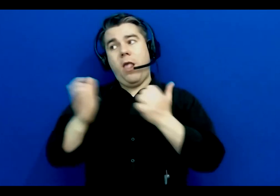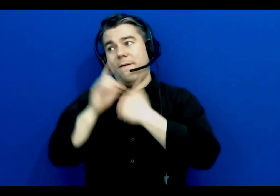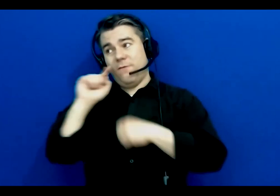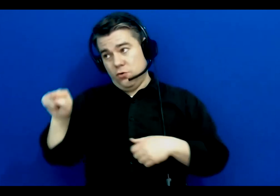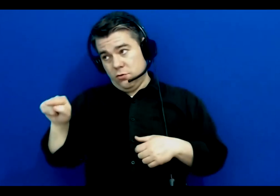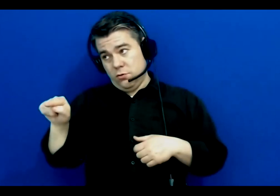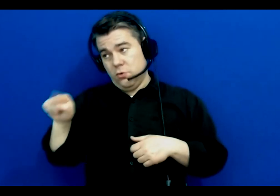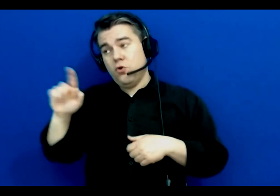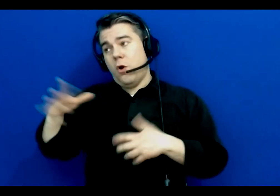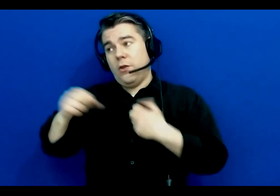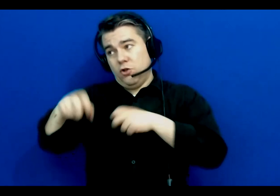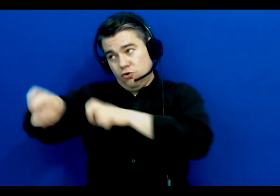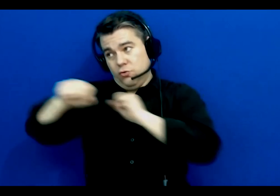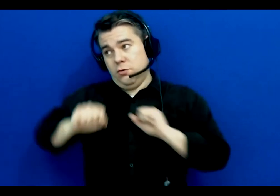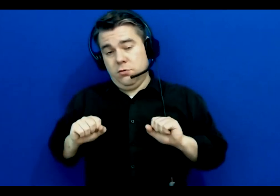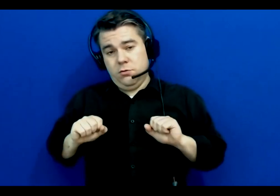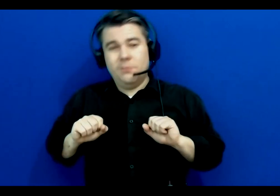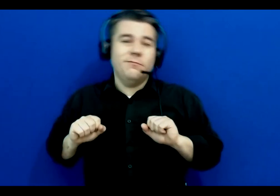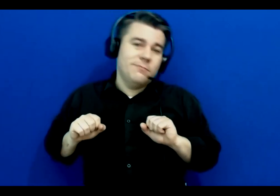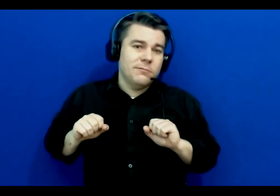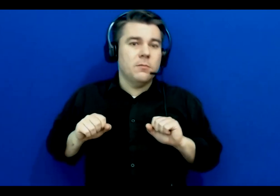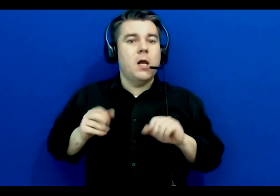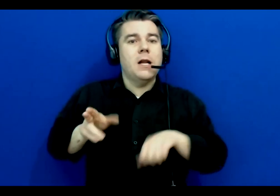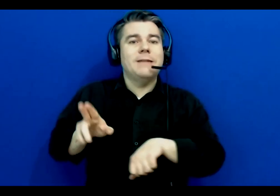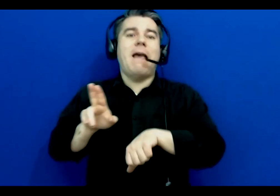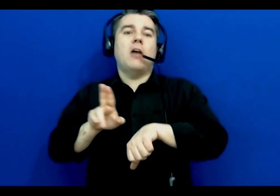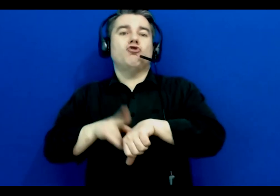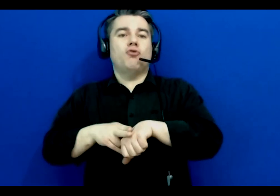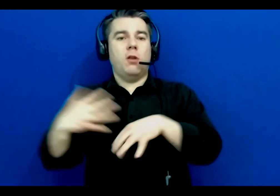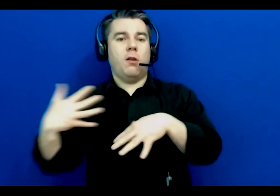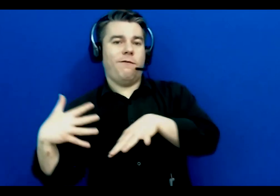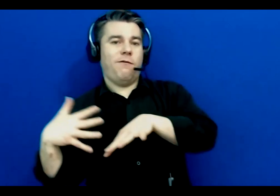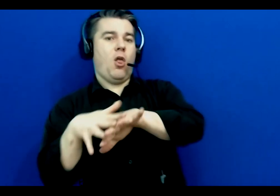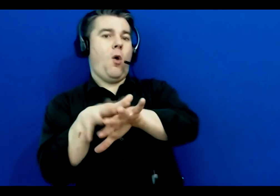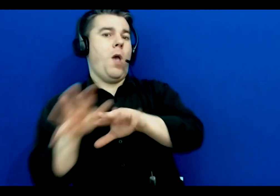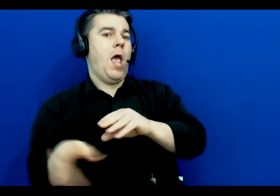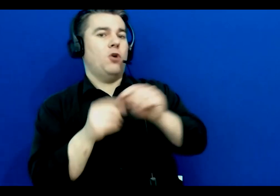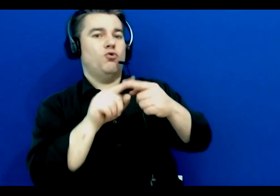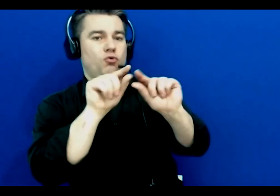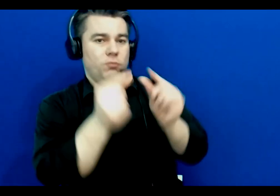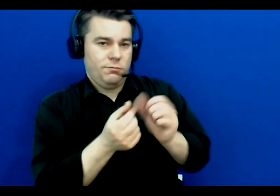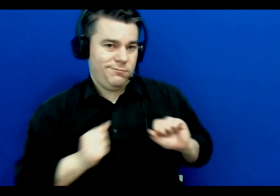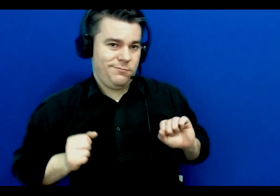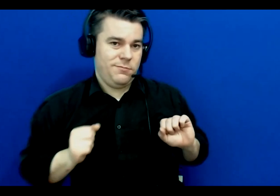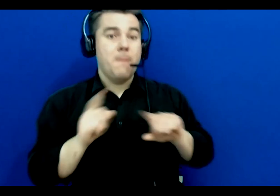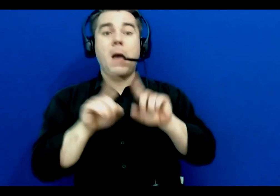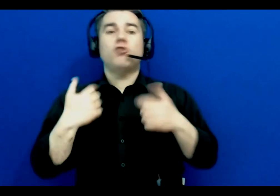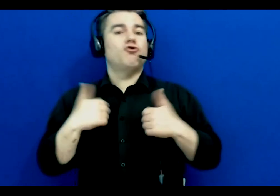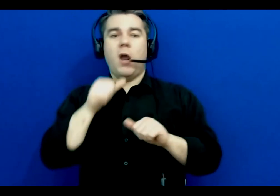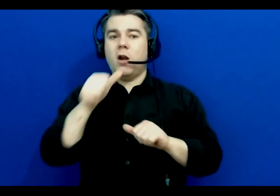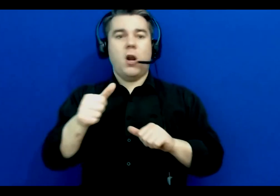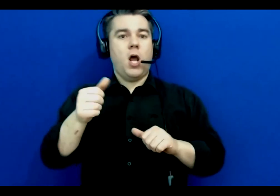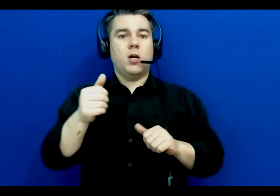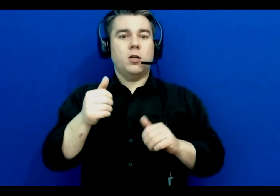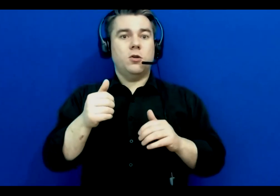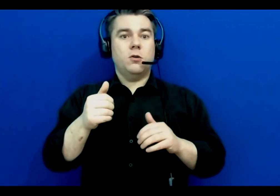as you're on your health journey. So I kind of naturally flow into adding them to a group, but I try not to add them to